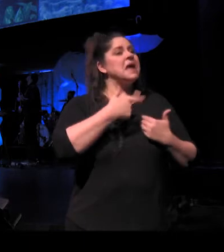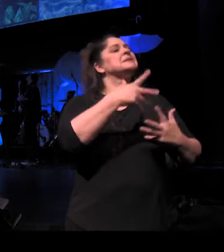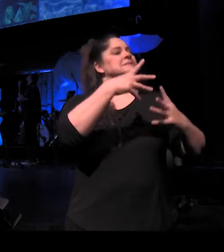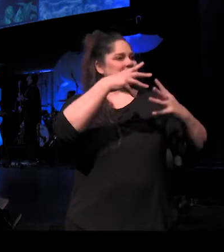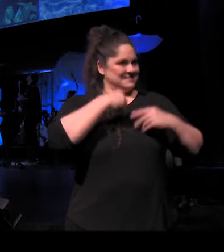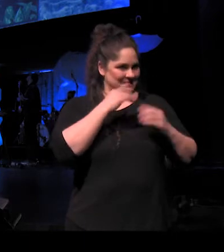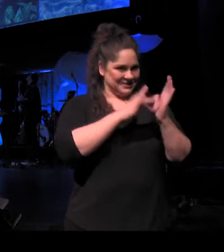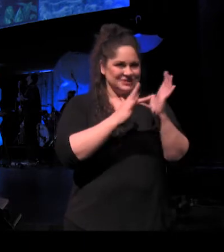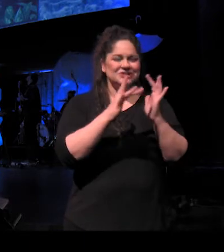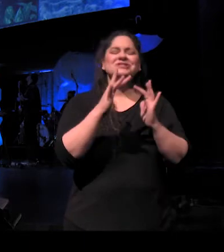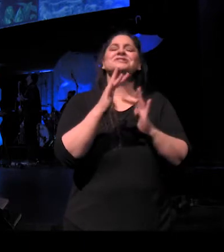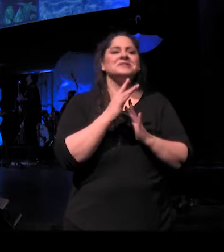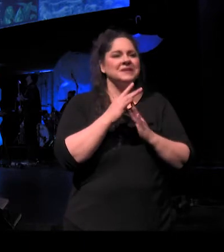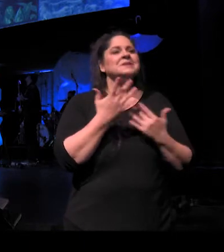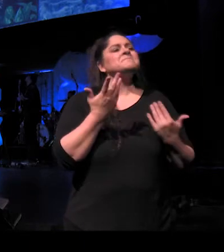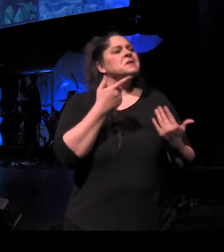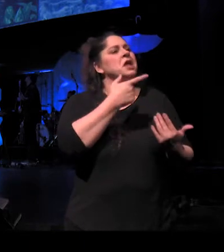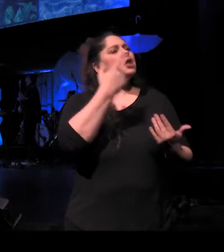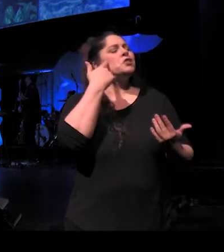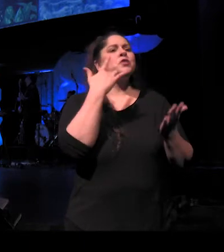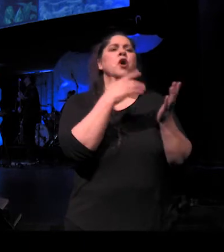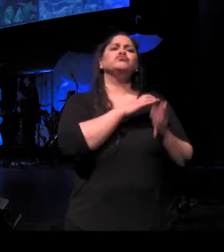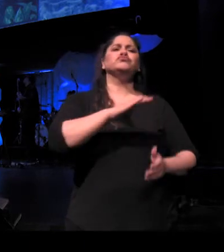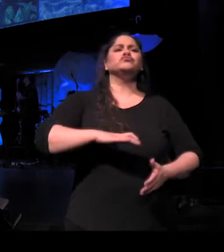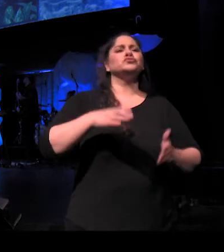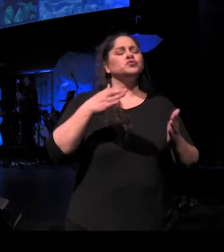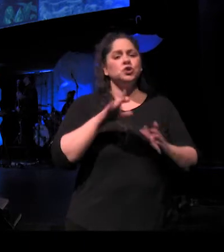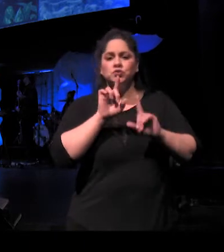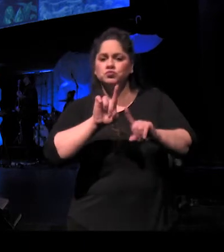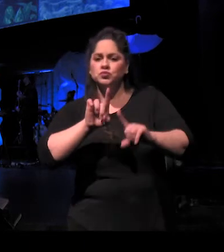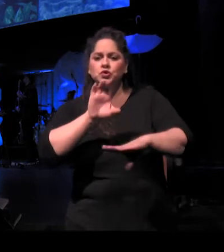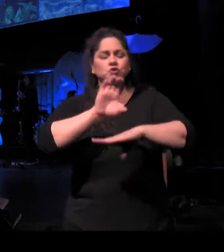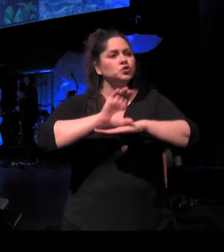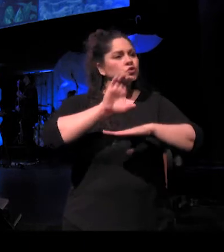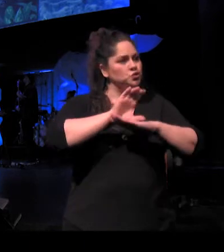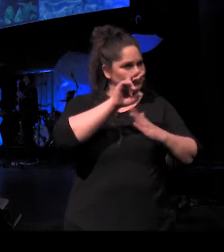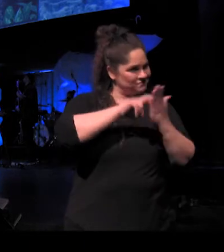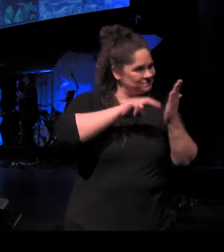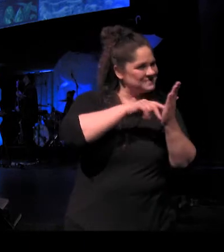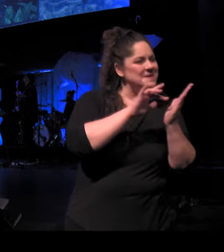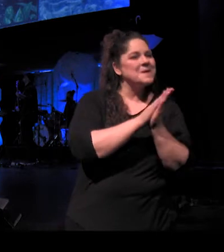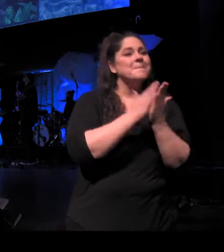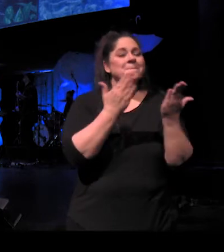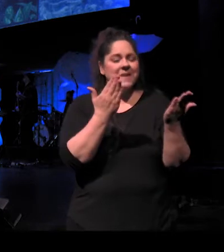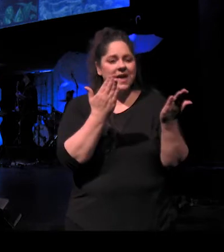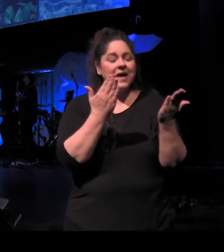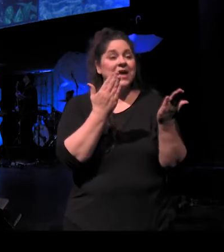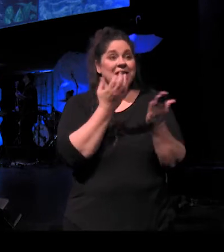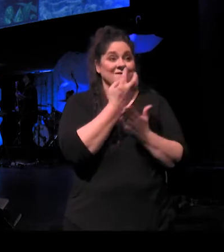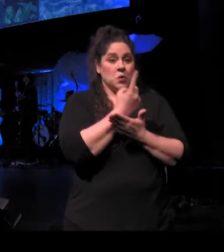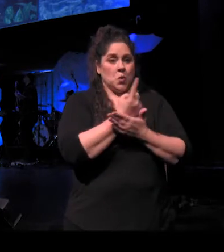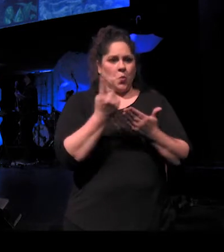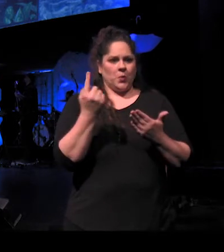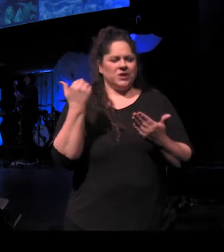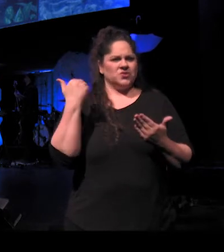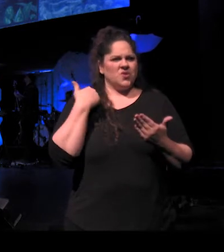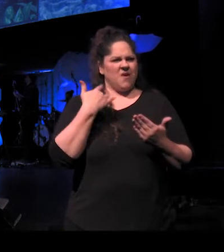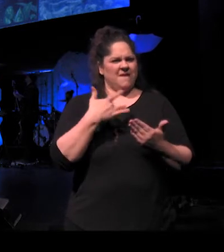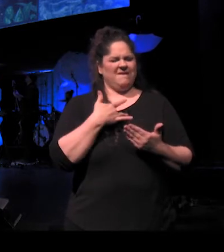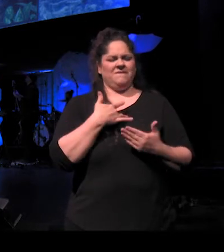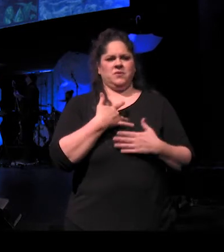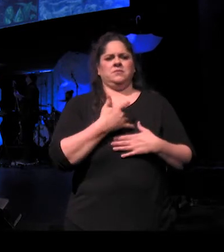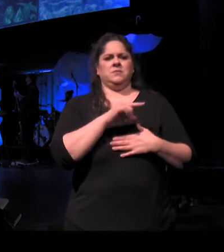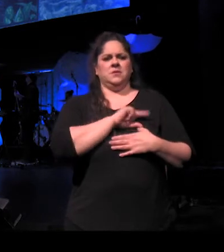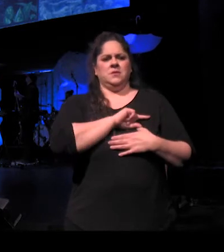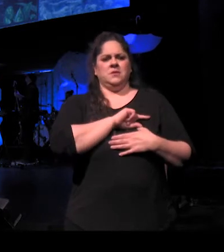Savior. Like most young kids, he thought being a Christian meant going to church and reading his Bible. But just a few weeks ago, he felt this conviction and